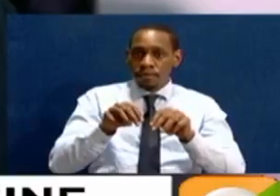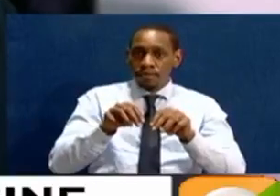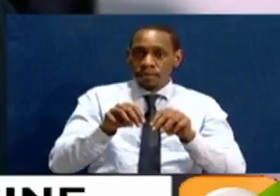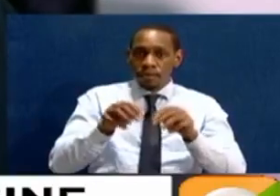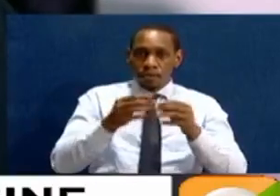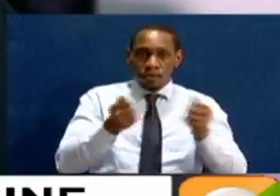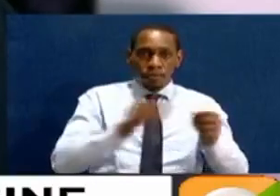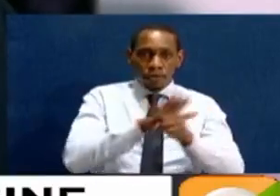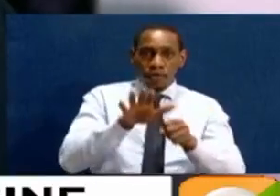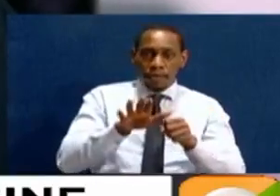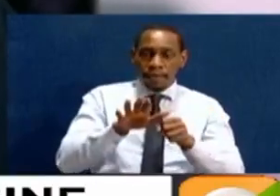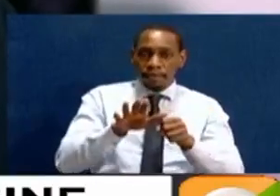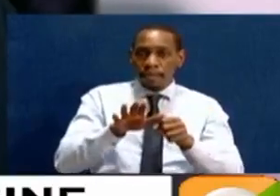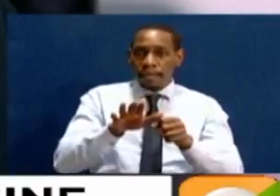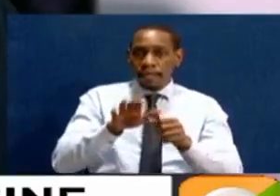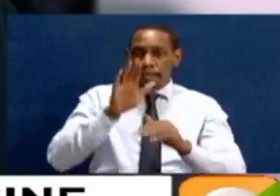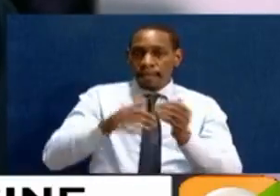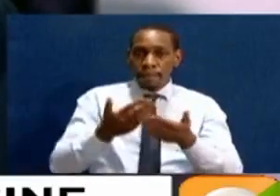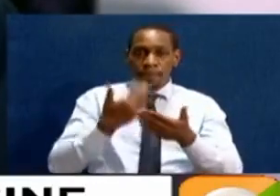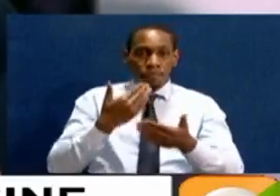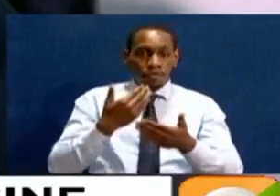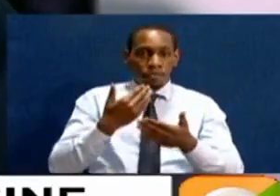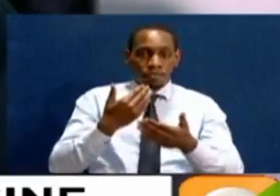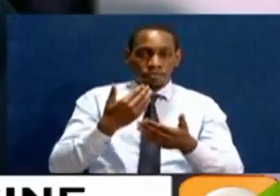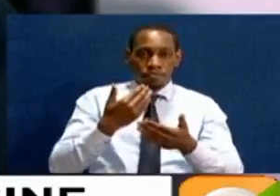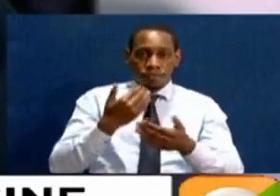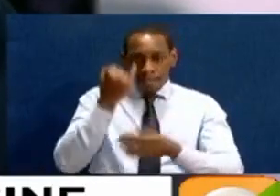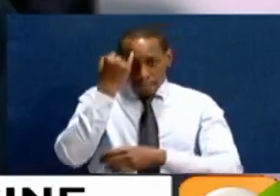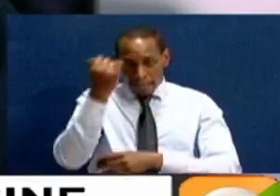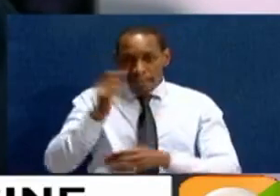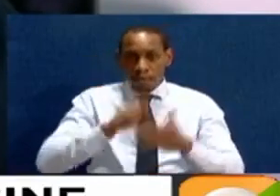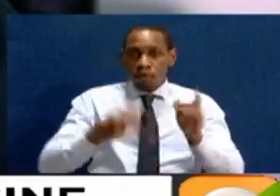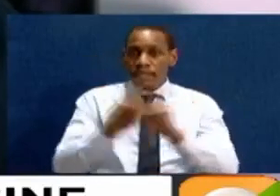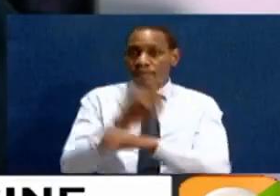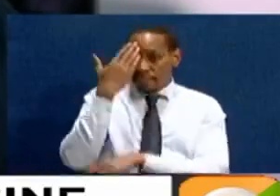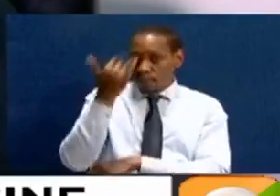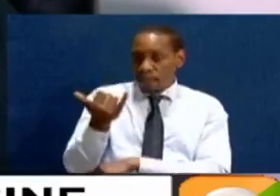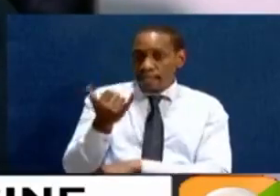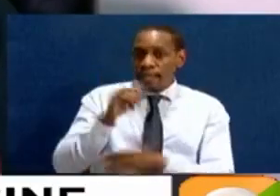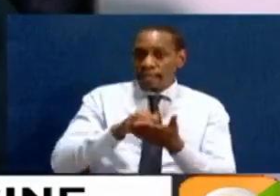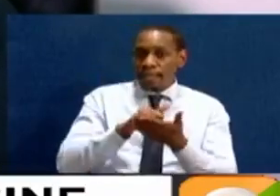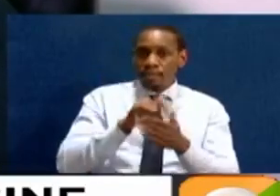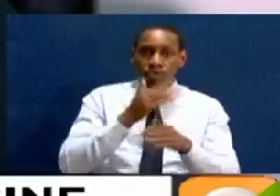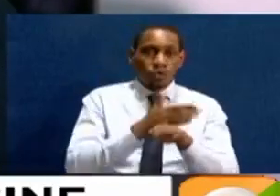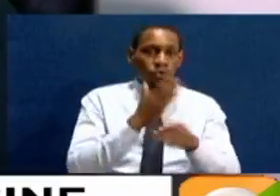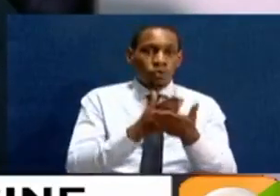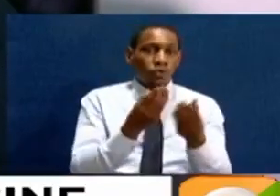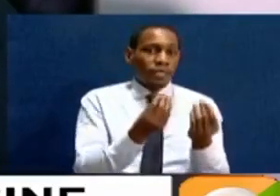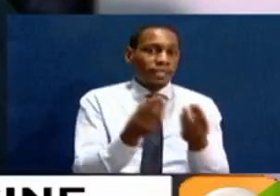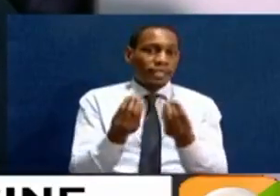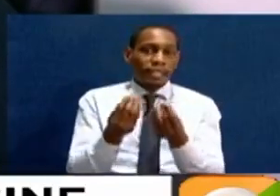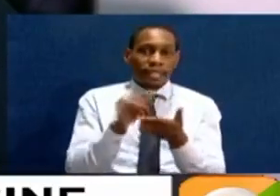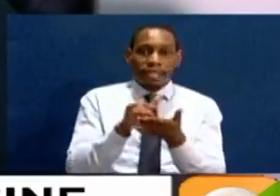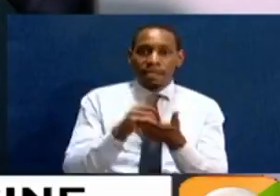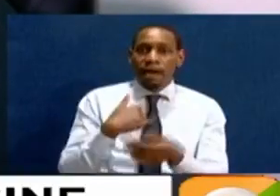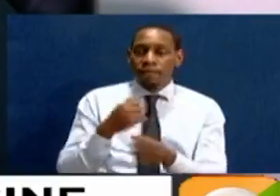than we ever even imagined. What are the differences? Why was it so easy to